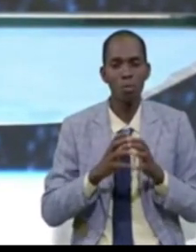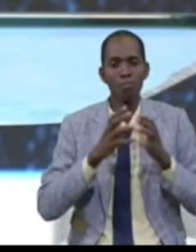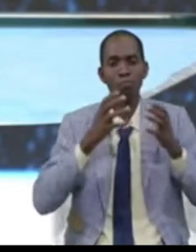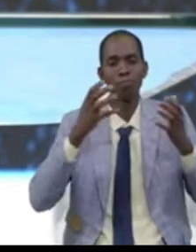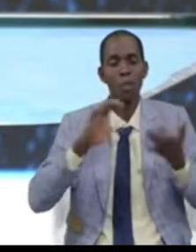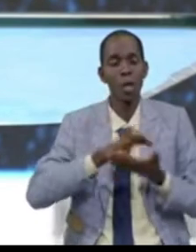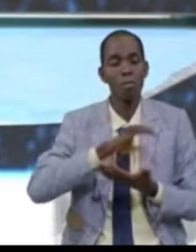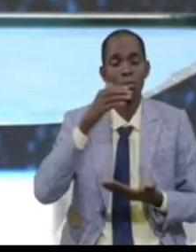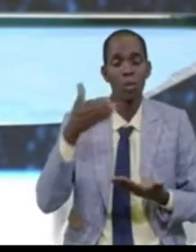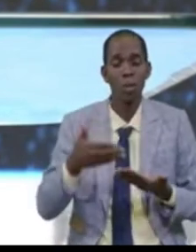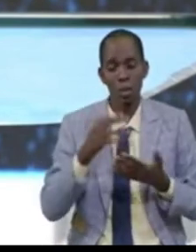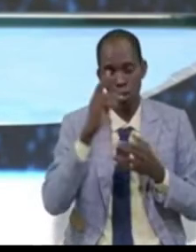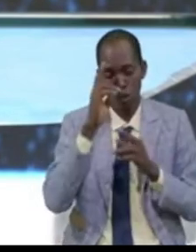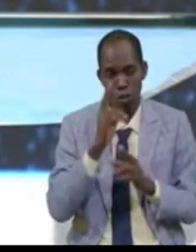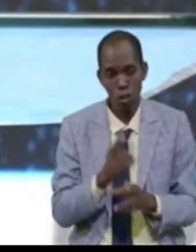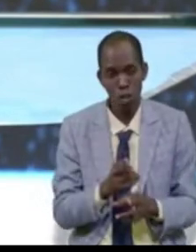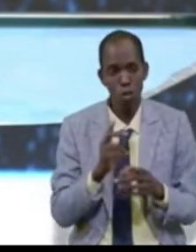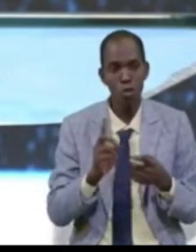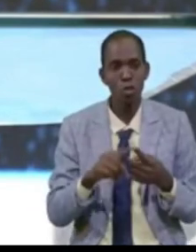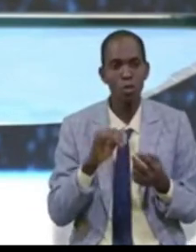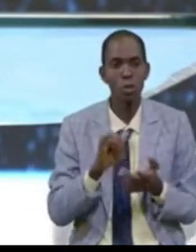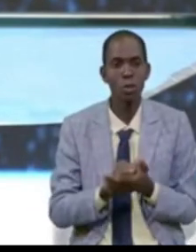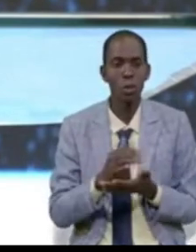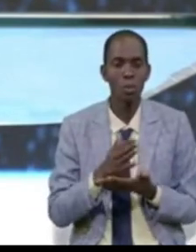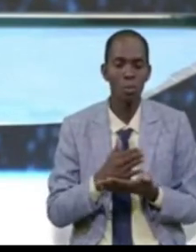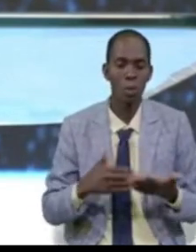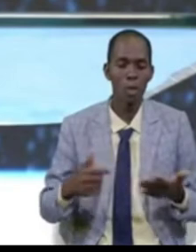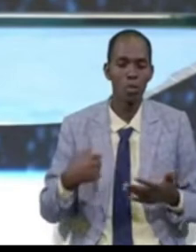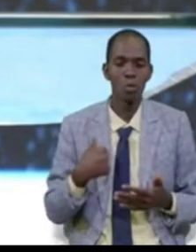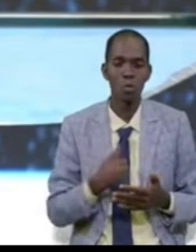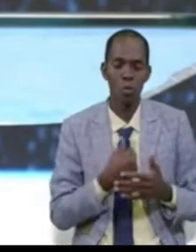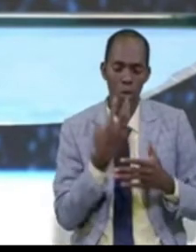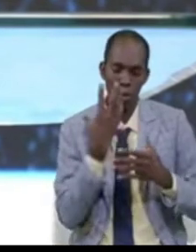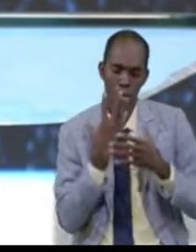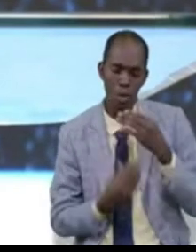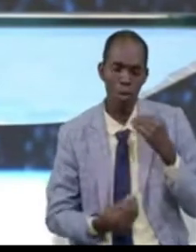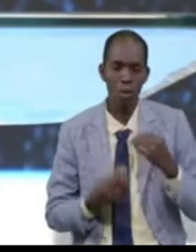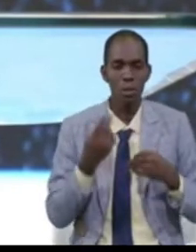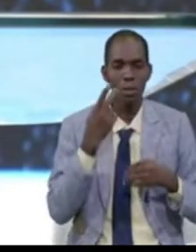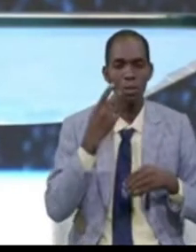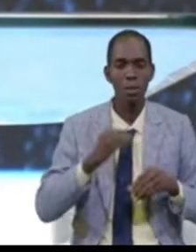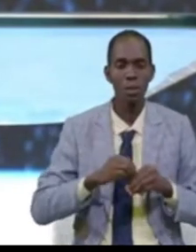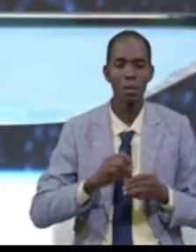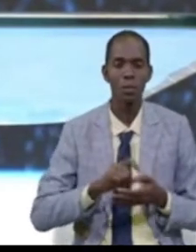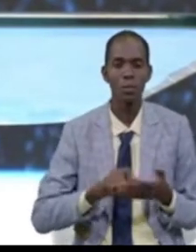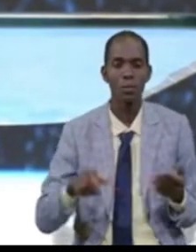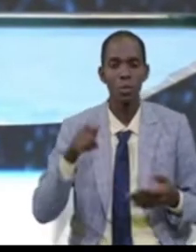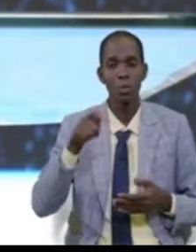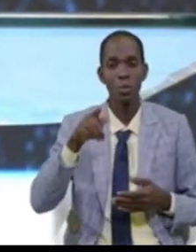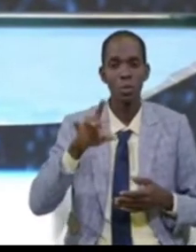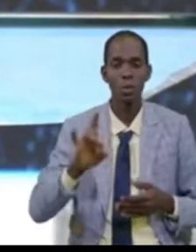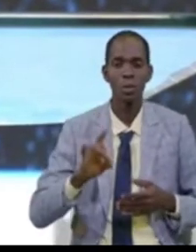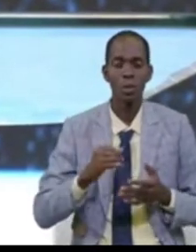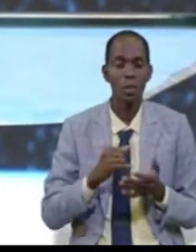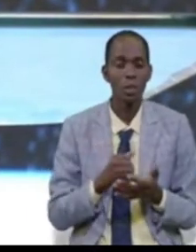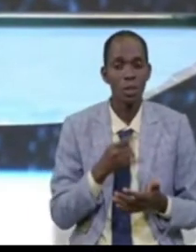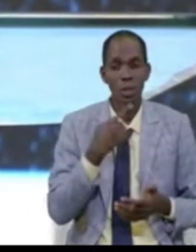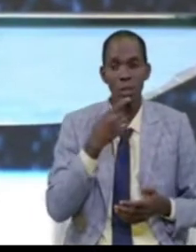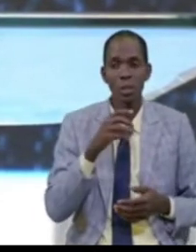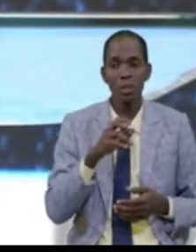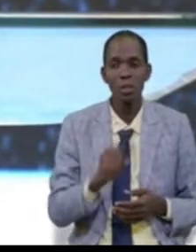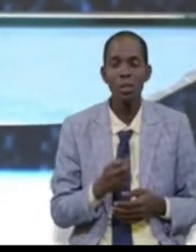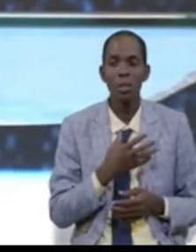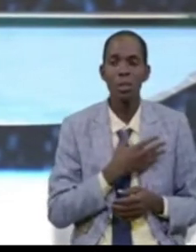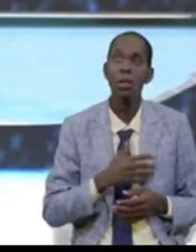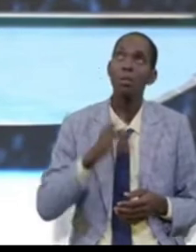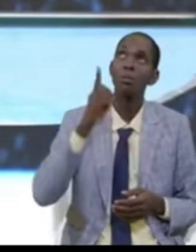to that part which lacked. Verse 28. In verse 28, it says, and